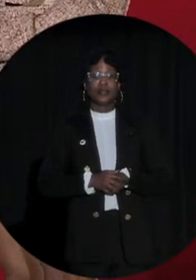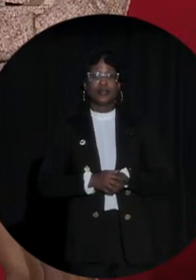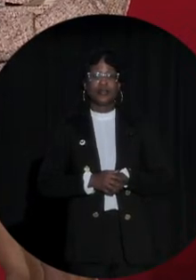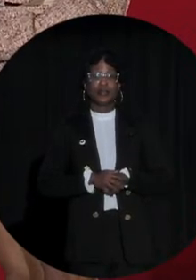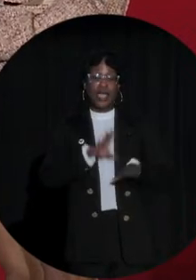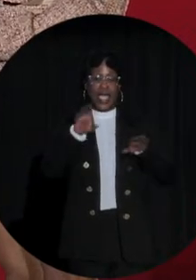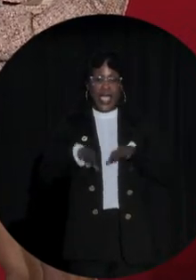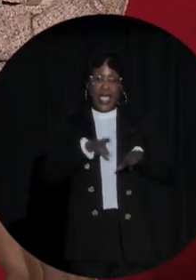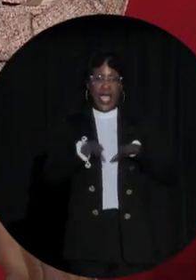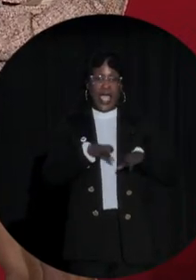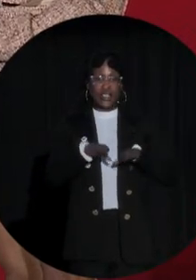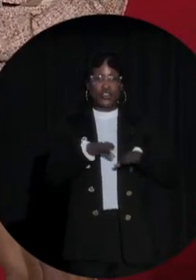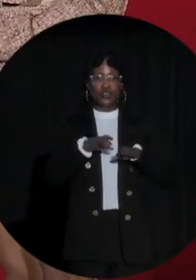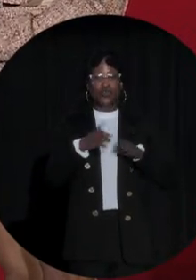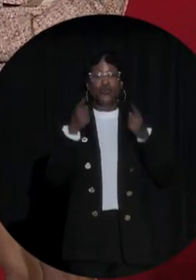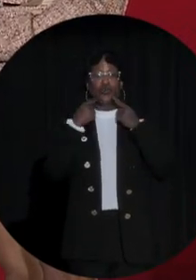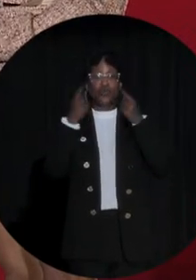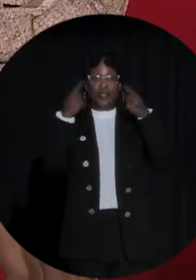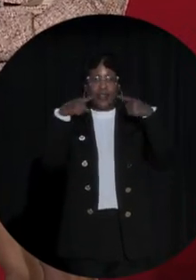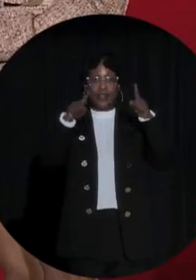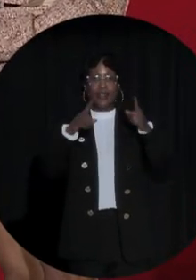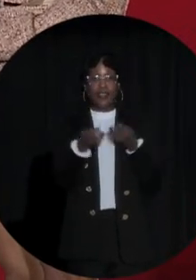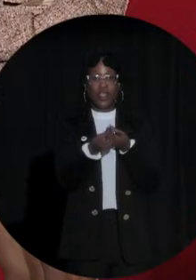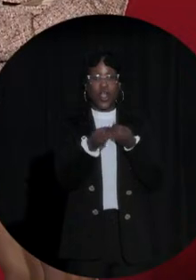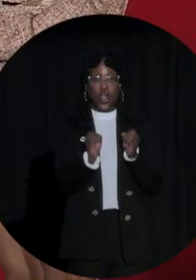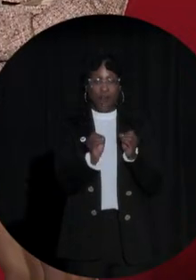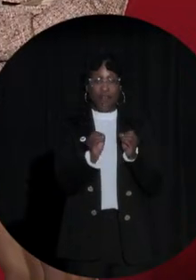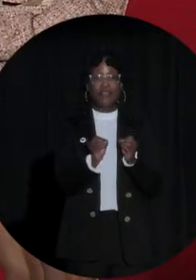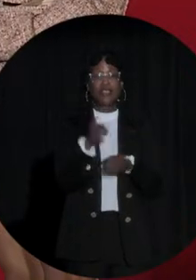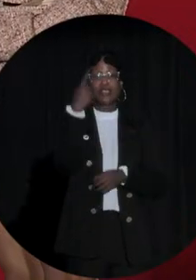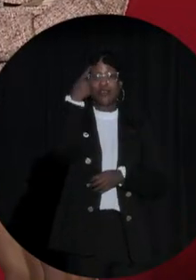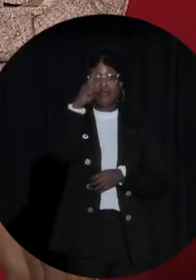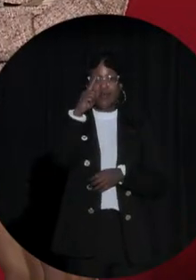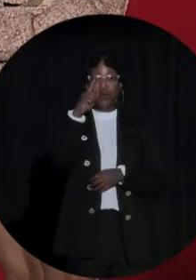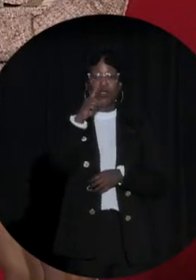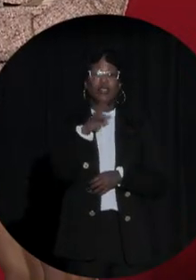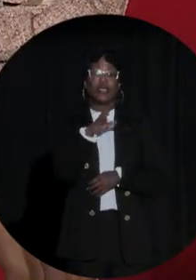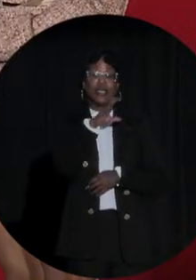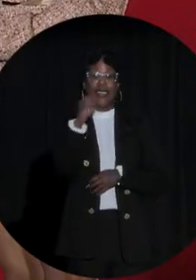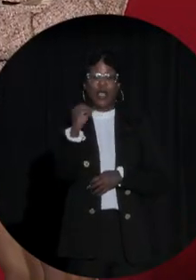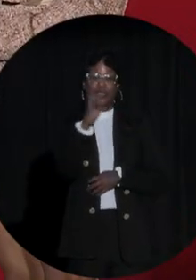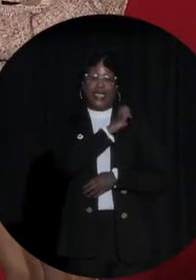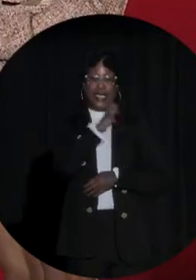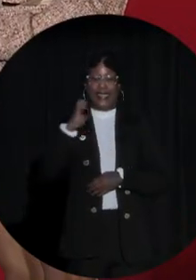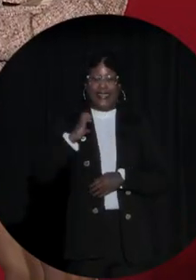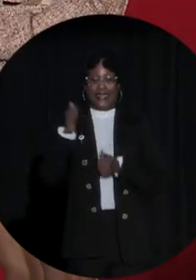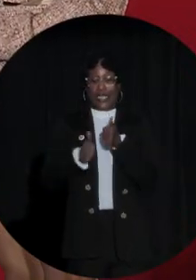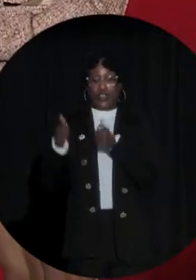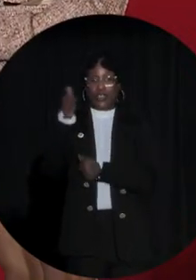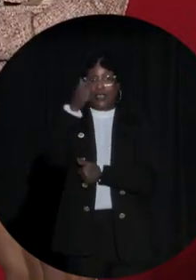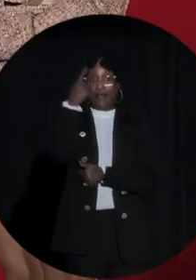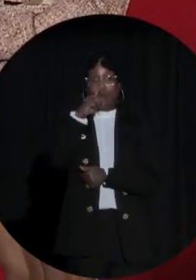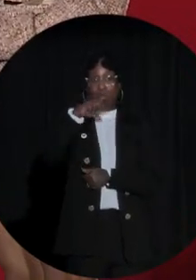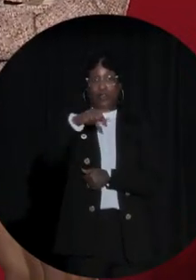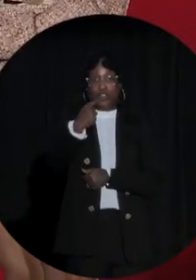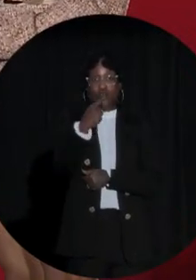County Executive for Prince George's County. Execute the office of County Executive for Prince George's